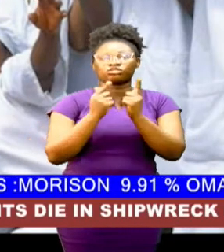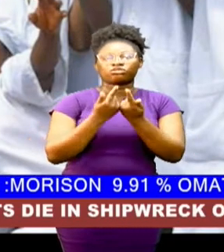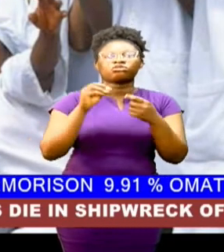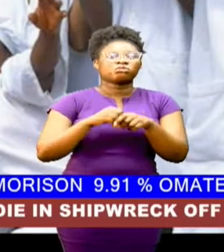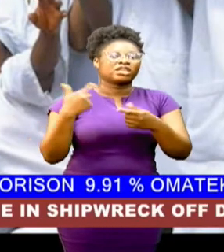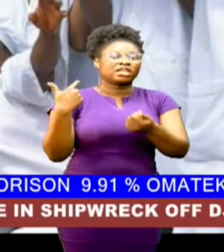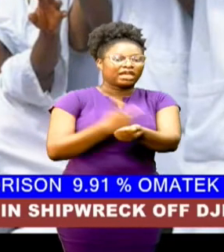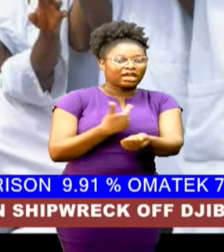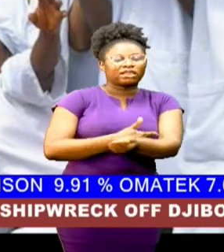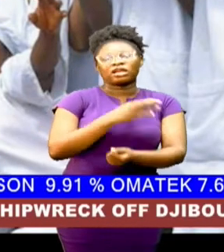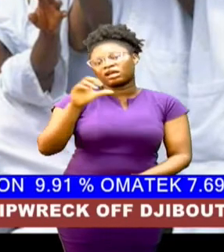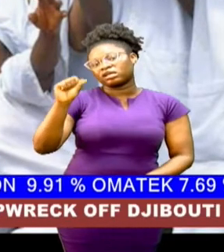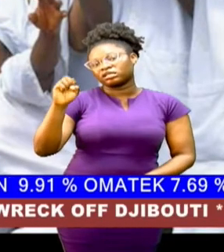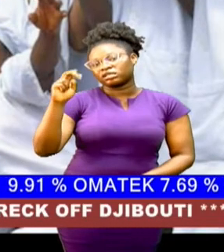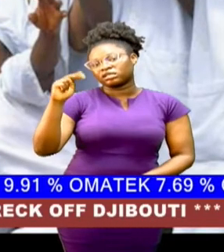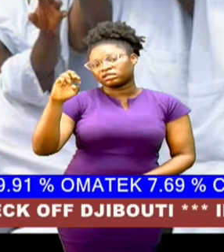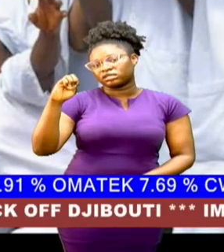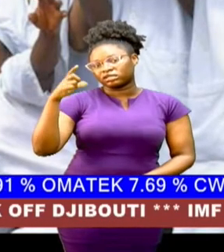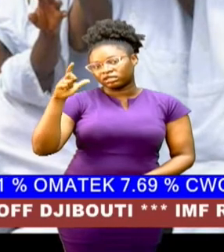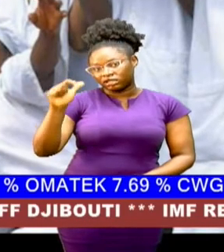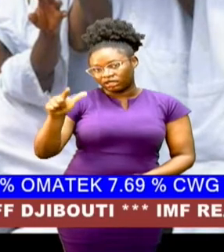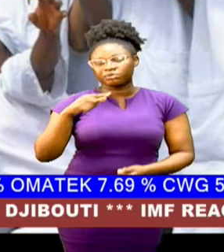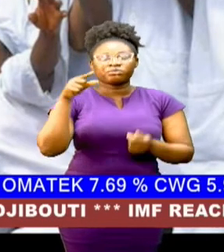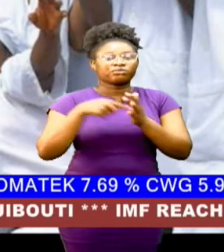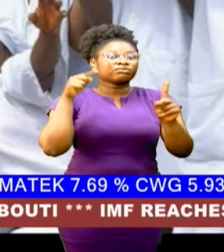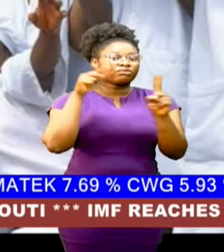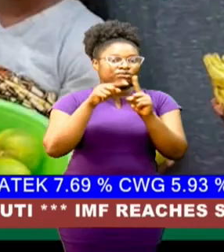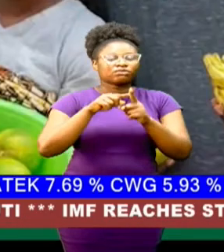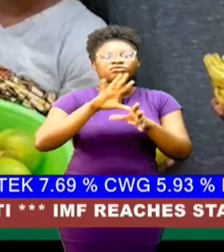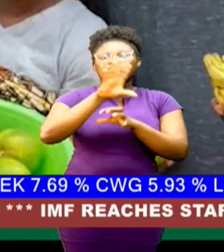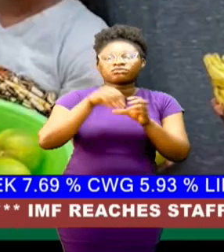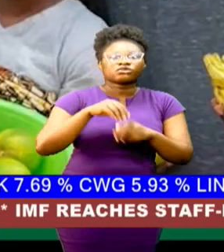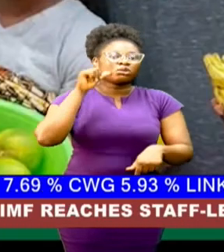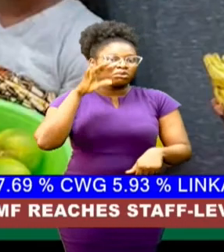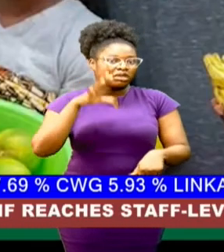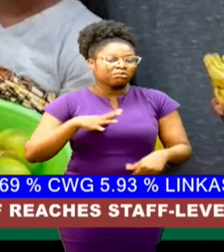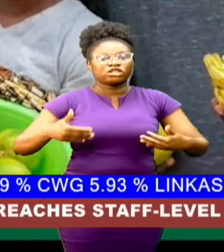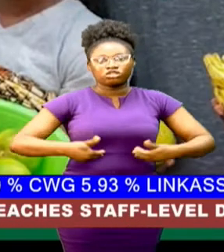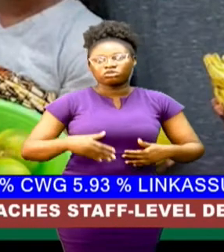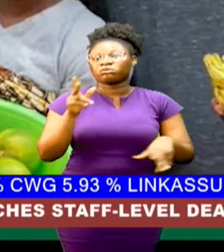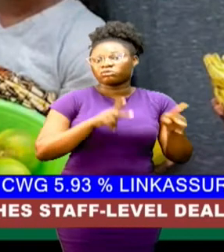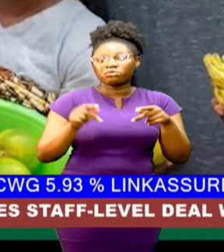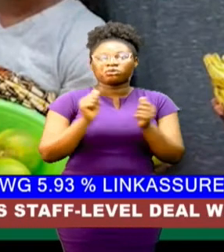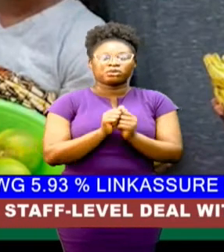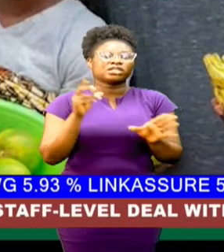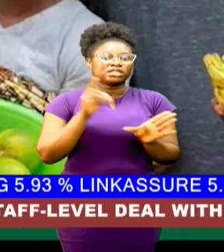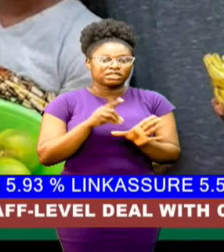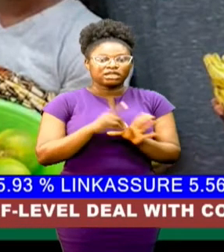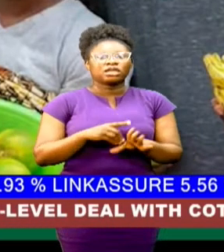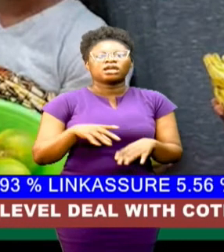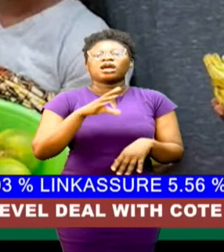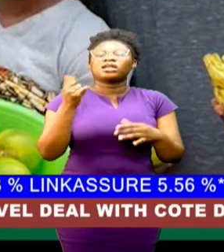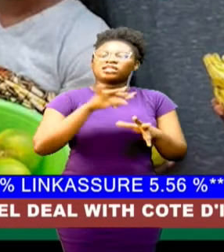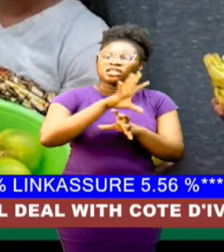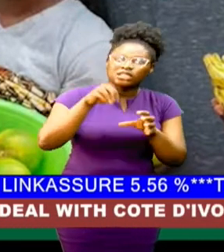Senegal. The target reach for each group includes women, youth, and people with disabilities engaged